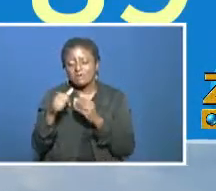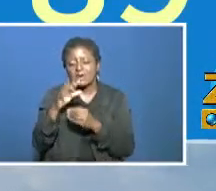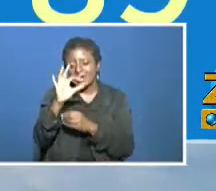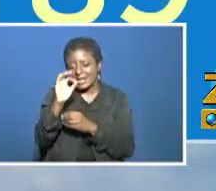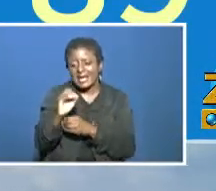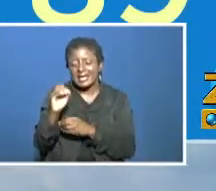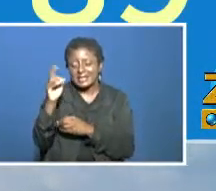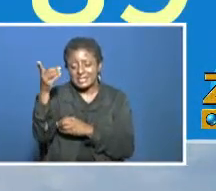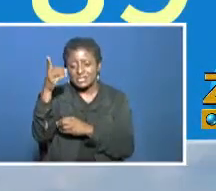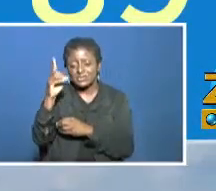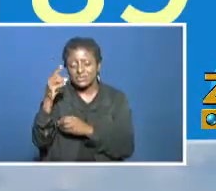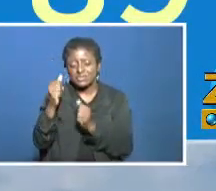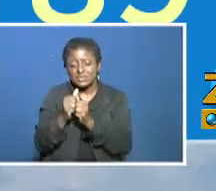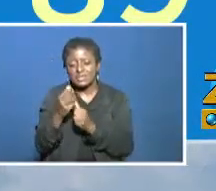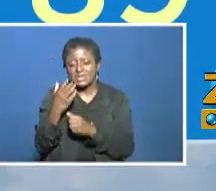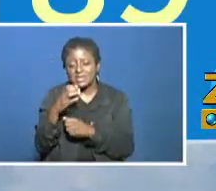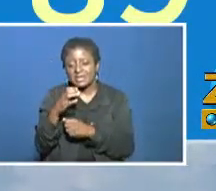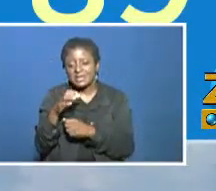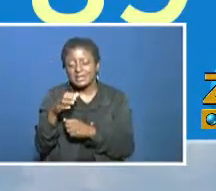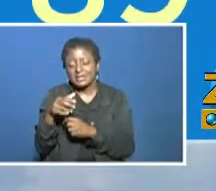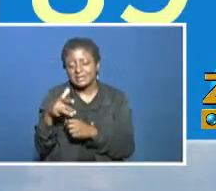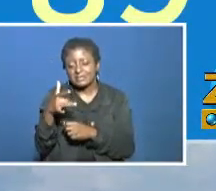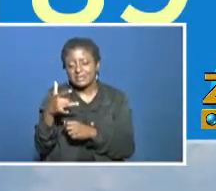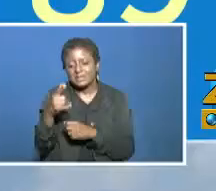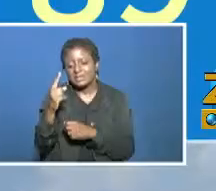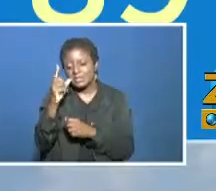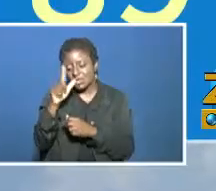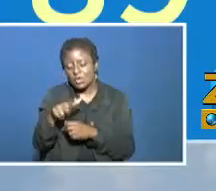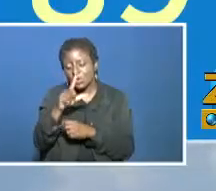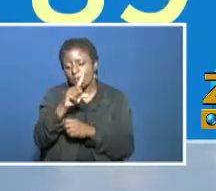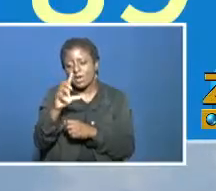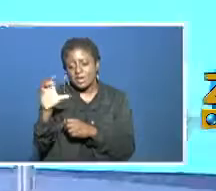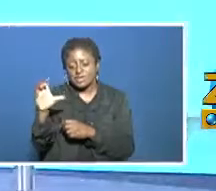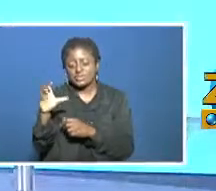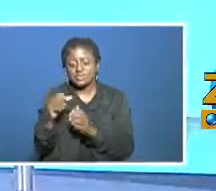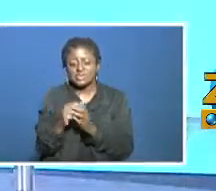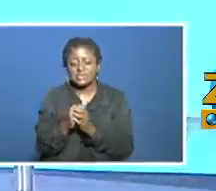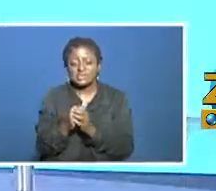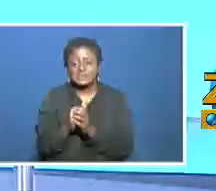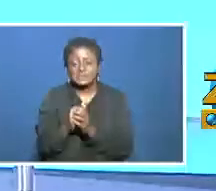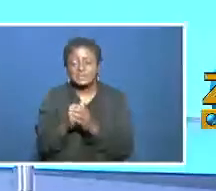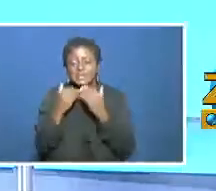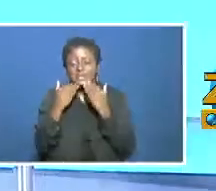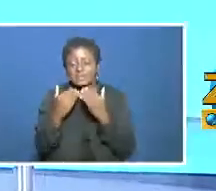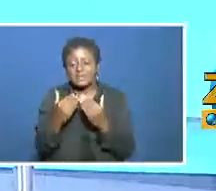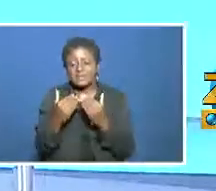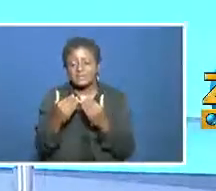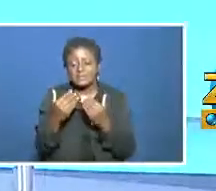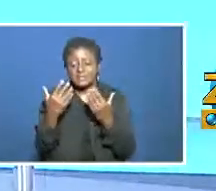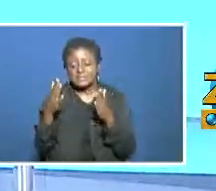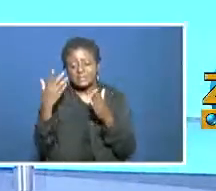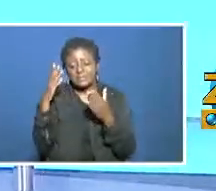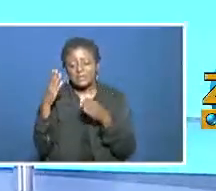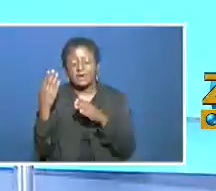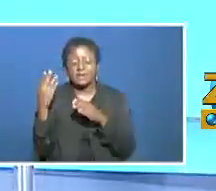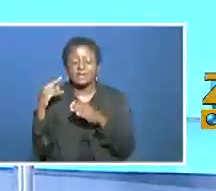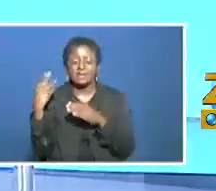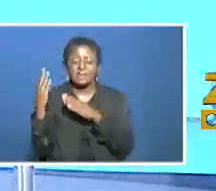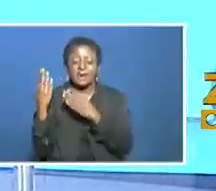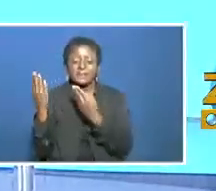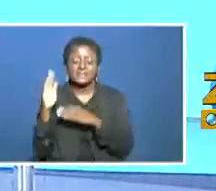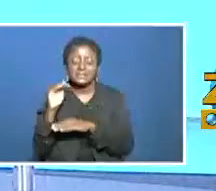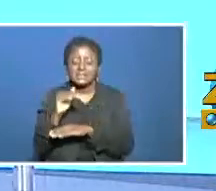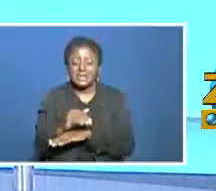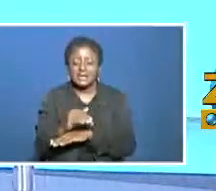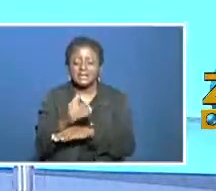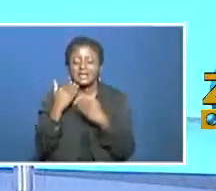those heat indexes somewhere in the low 100s. Jamanita. Thanks, Basil. Well, that does it for the Bahamas